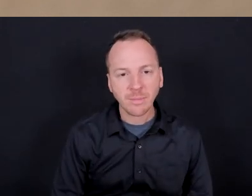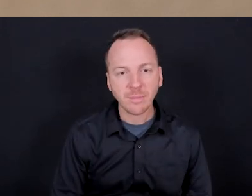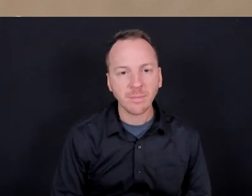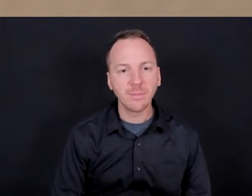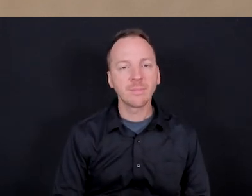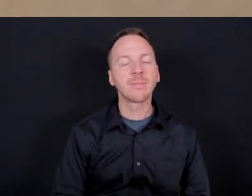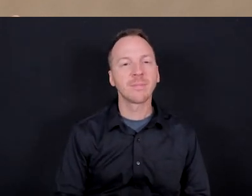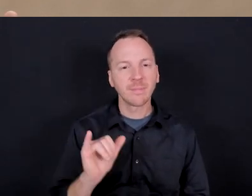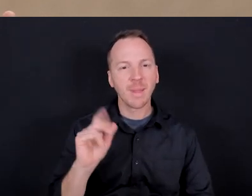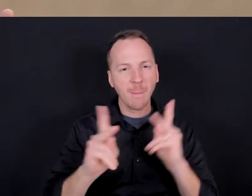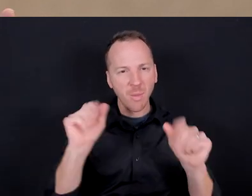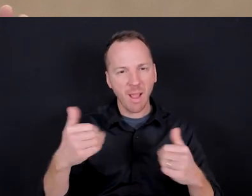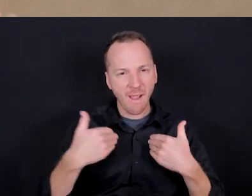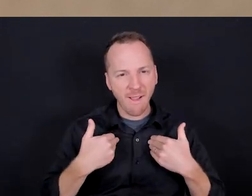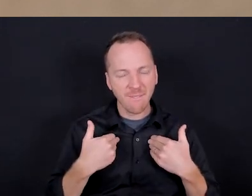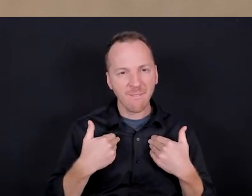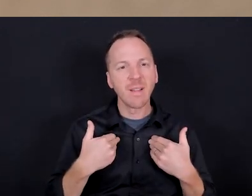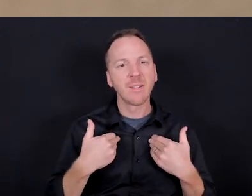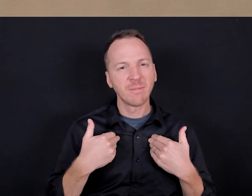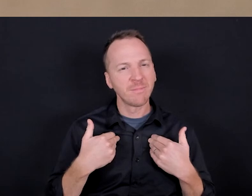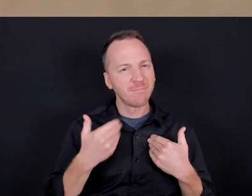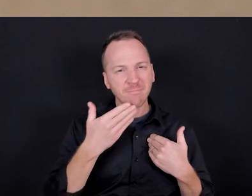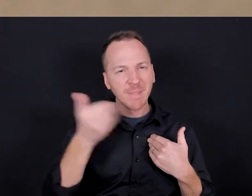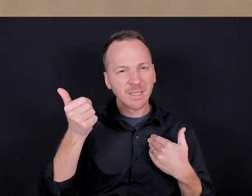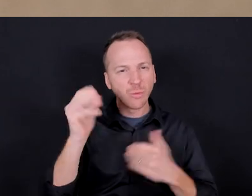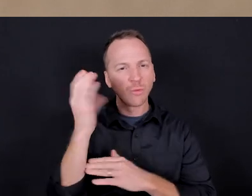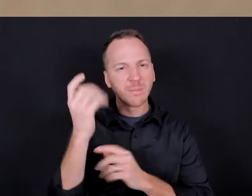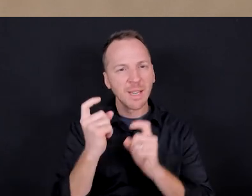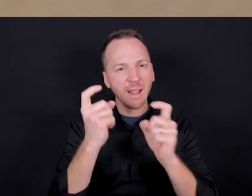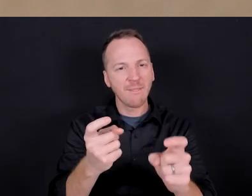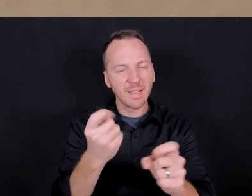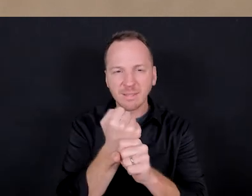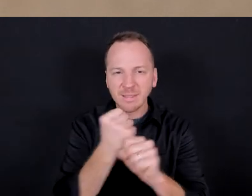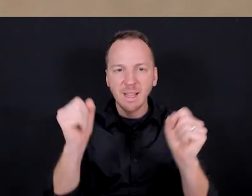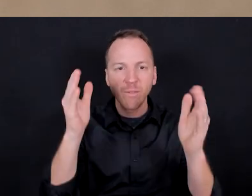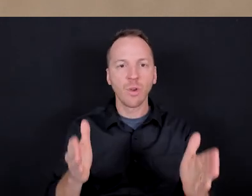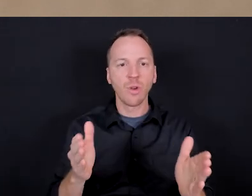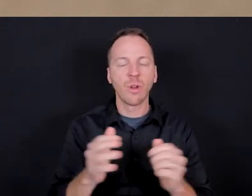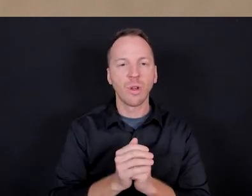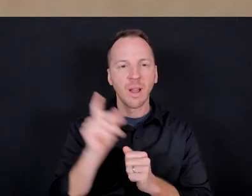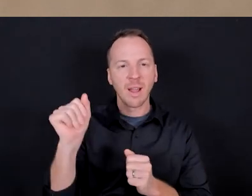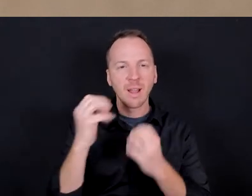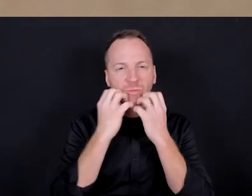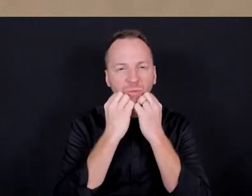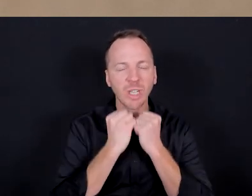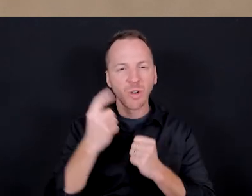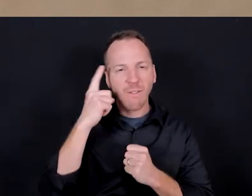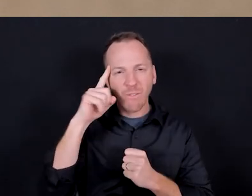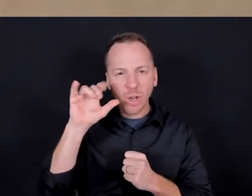In that way, they too can have the ultimate Christmas gift of a Savior that they can cherish for all